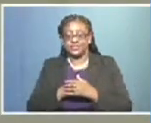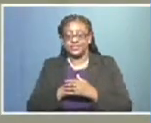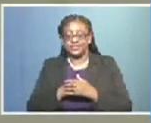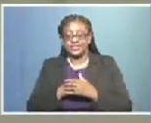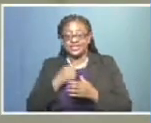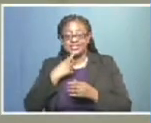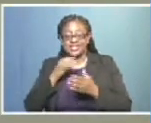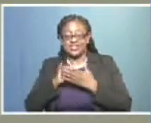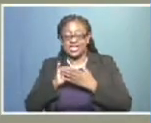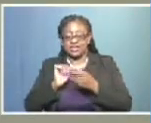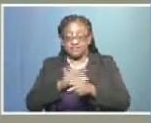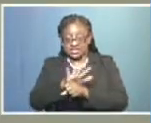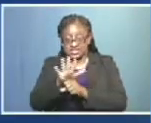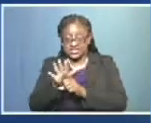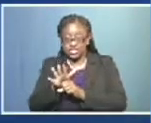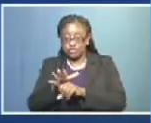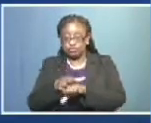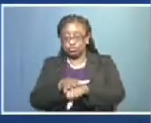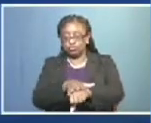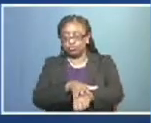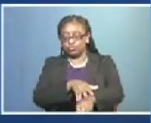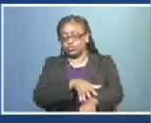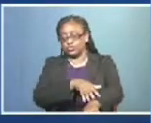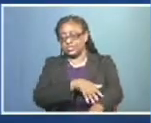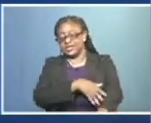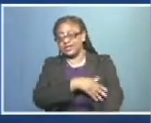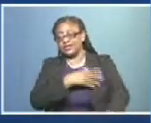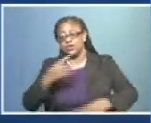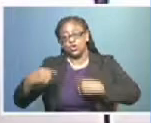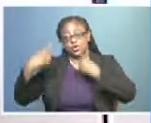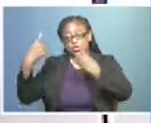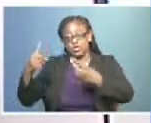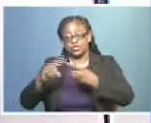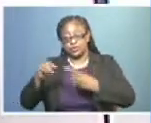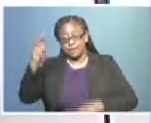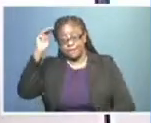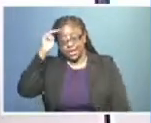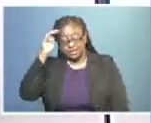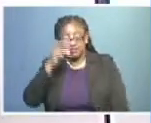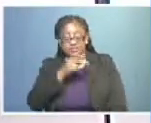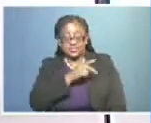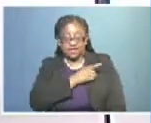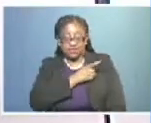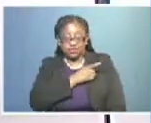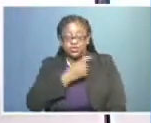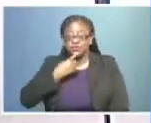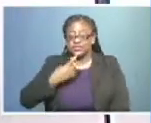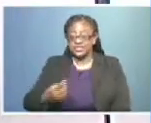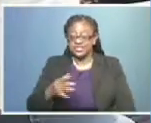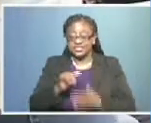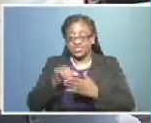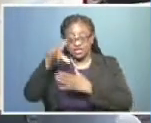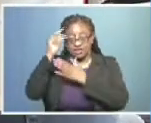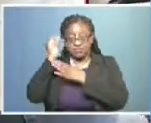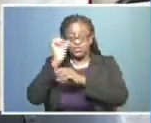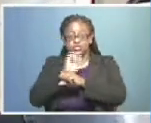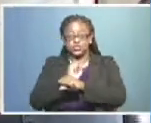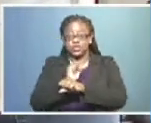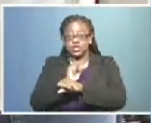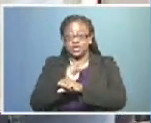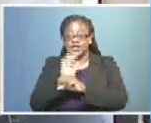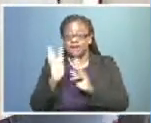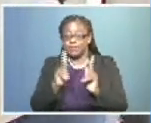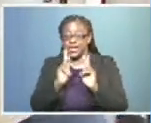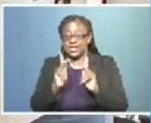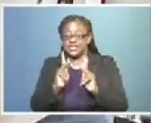Well, vaccinations are slowing down, according to Health Minister the Honorable Michael Darvall, who assured, though, that the government is working on plans